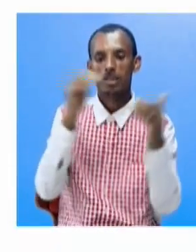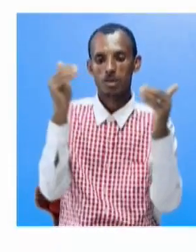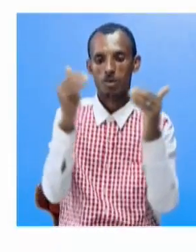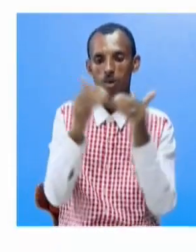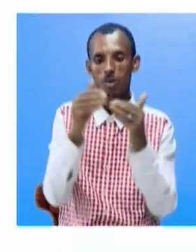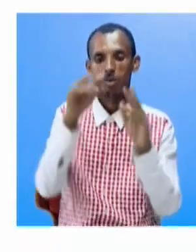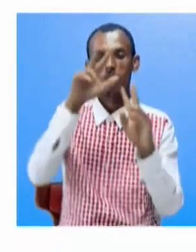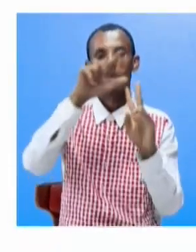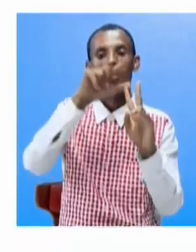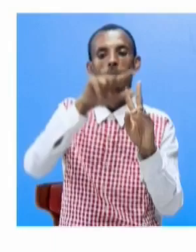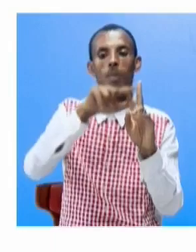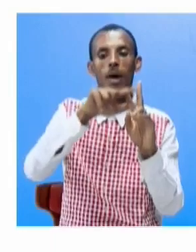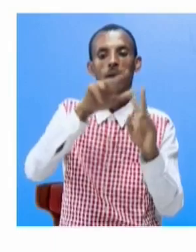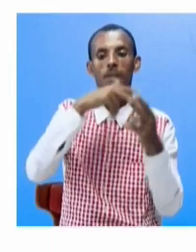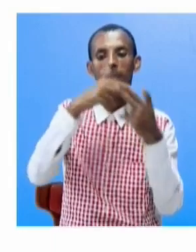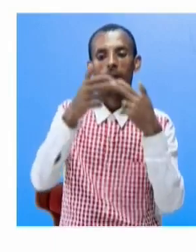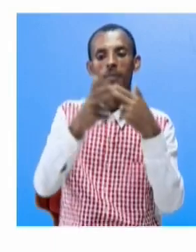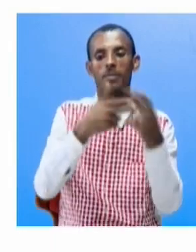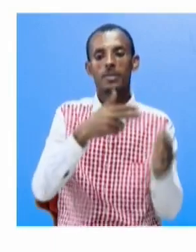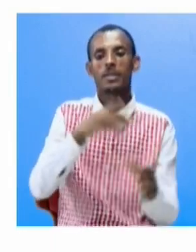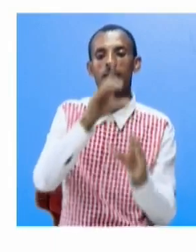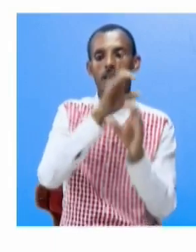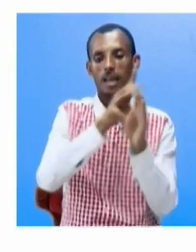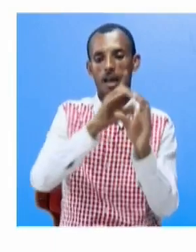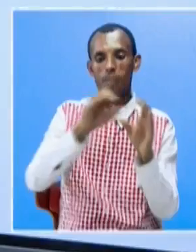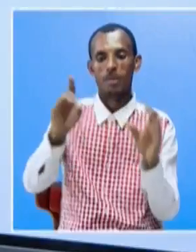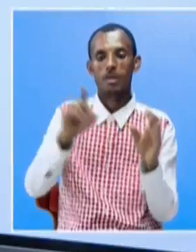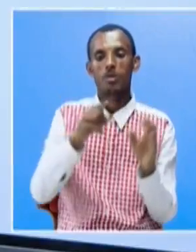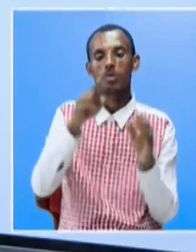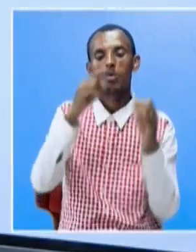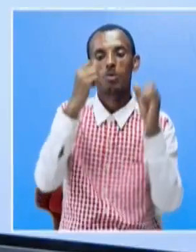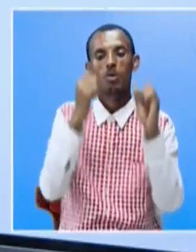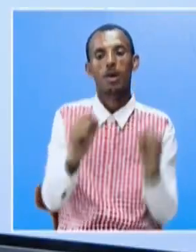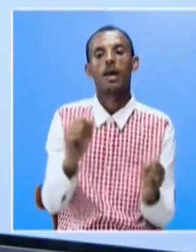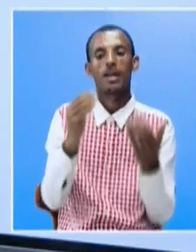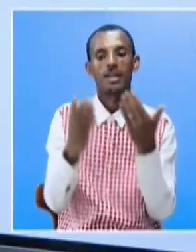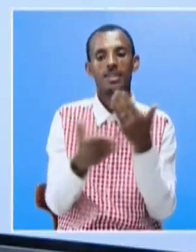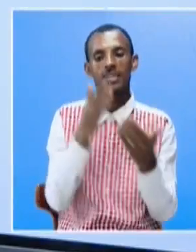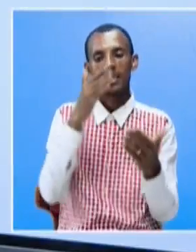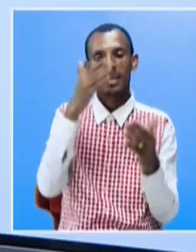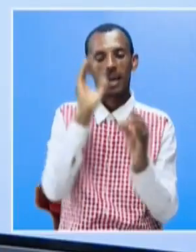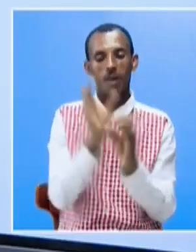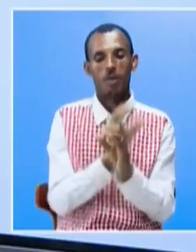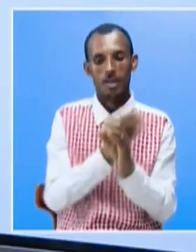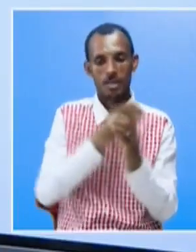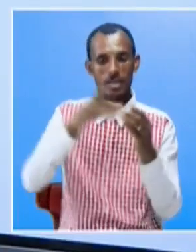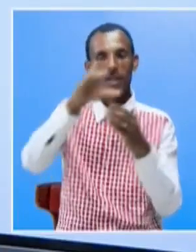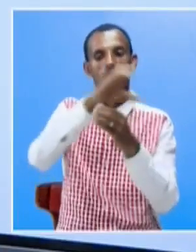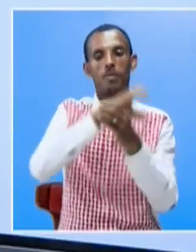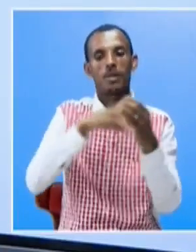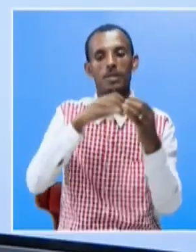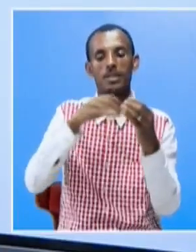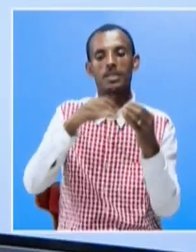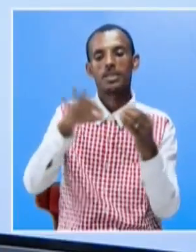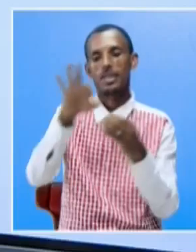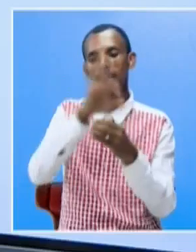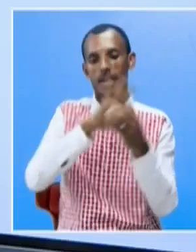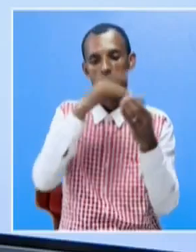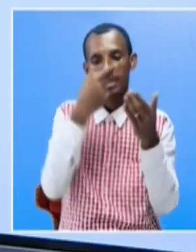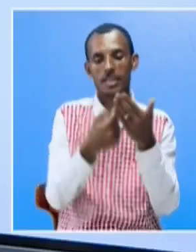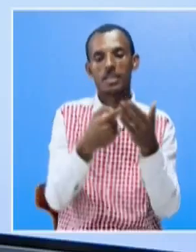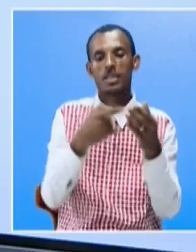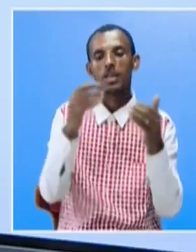times diameter. So you can easily calculate the circumference of a circle using this equation, pi